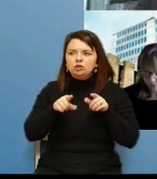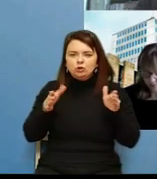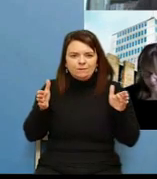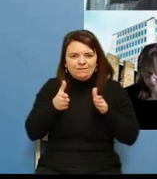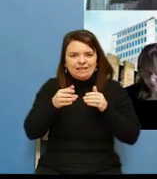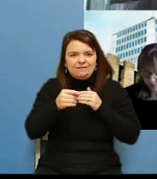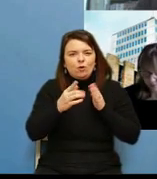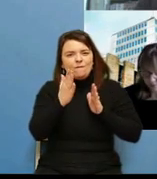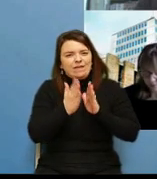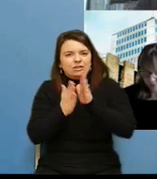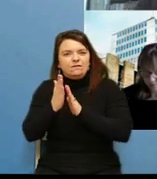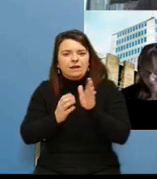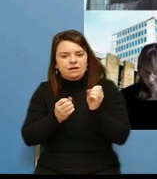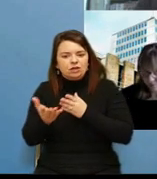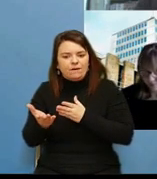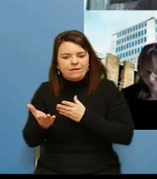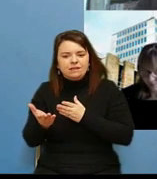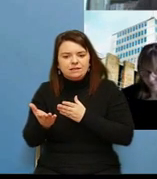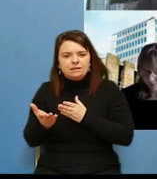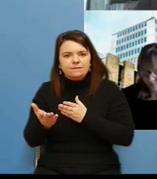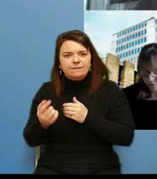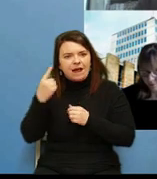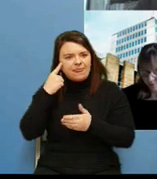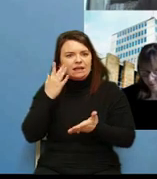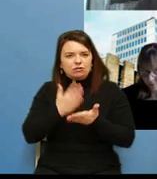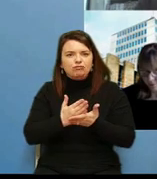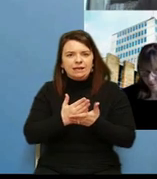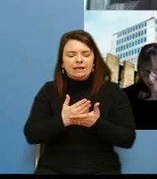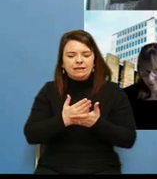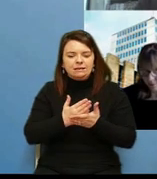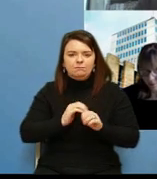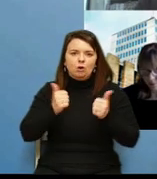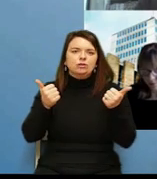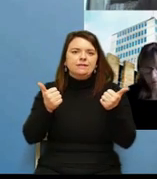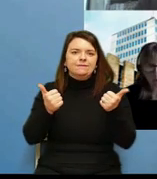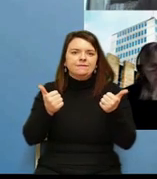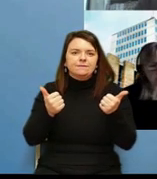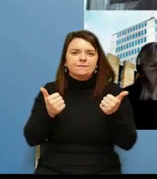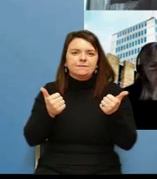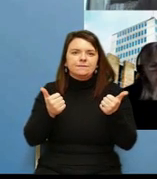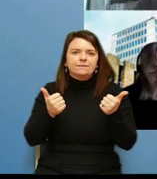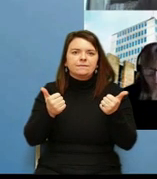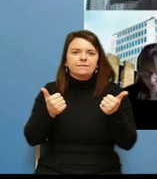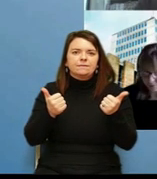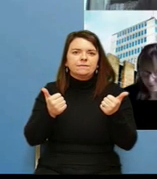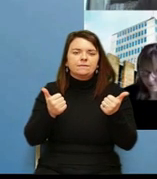fit criteria for a face-to-face service. So that's I think really